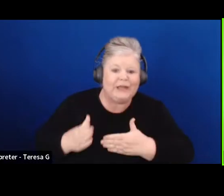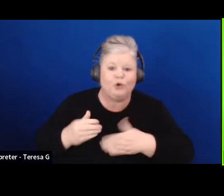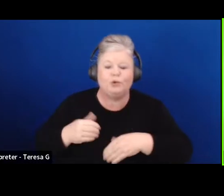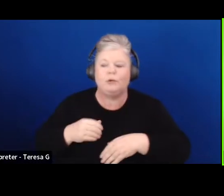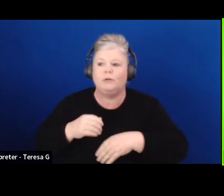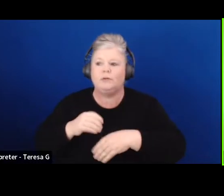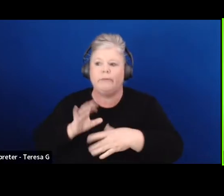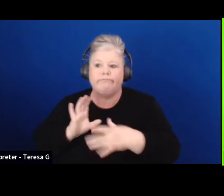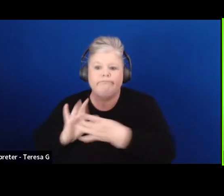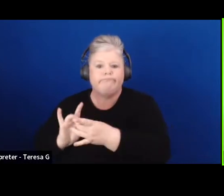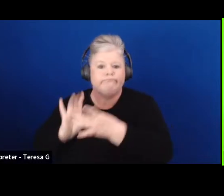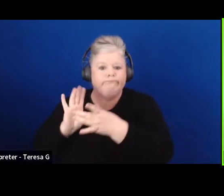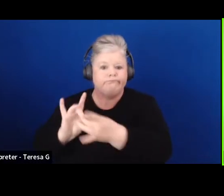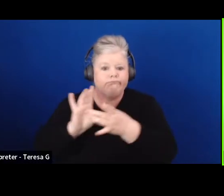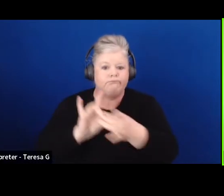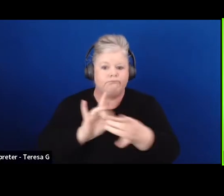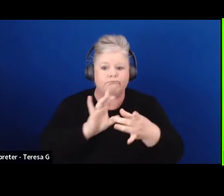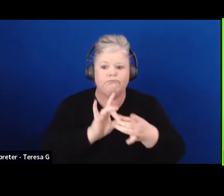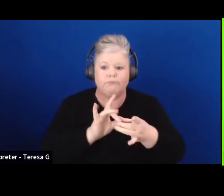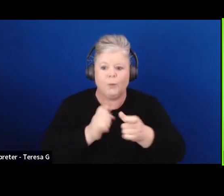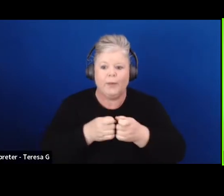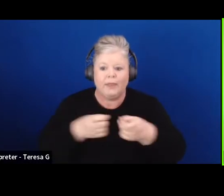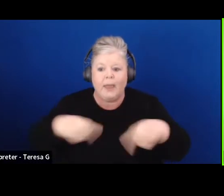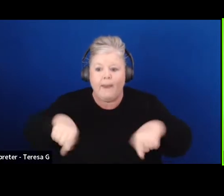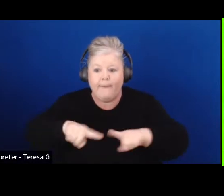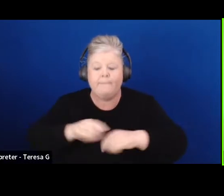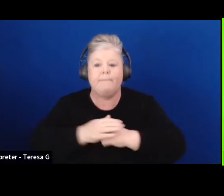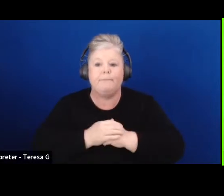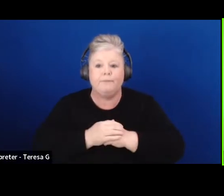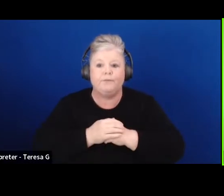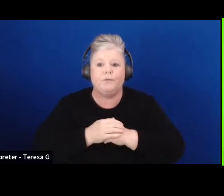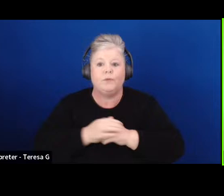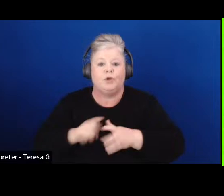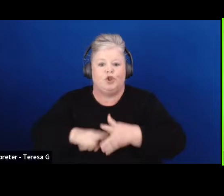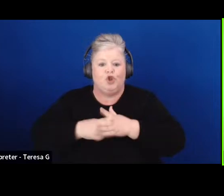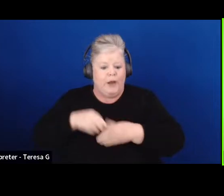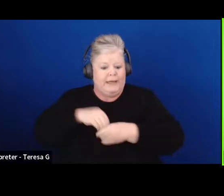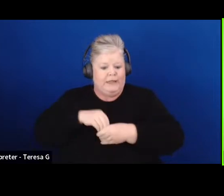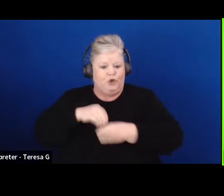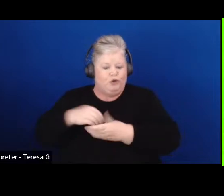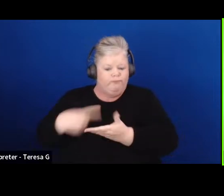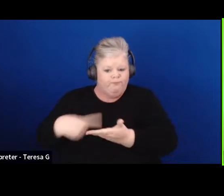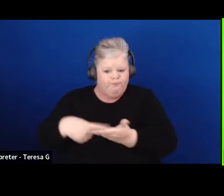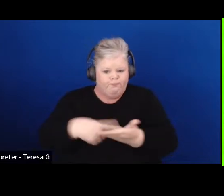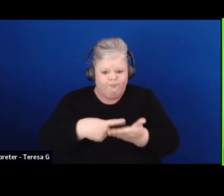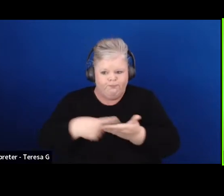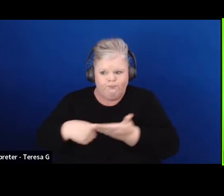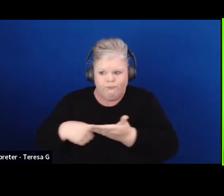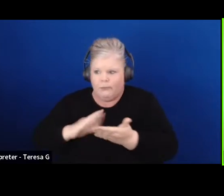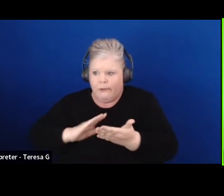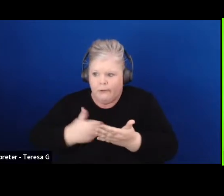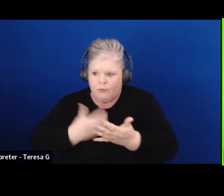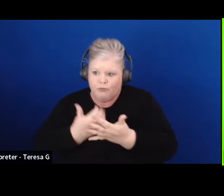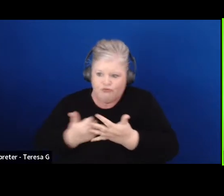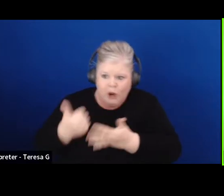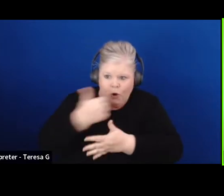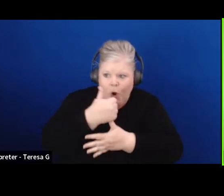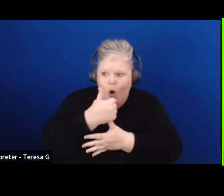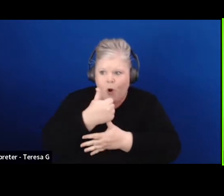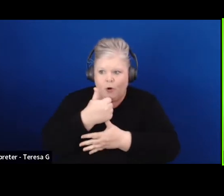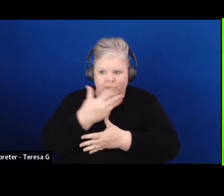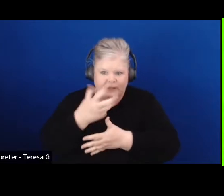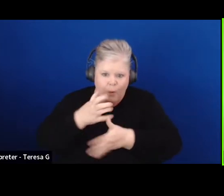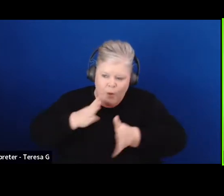connections, um, uh, starting to have internal conversations on what priorities that we would like to